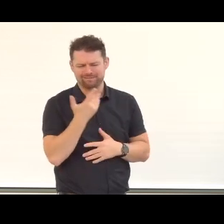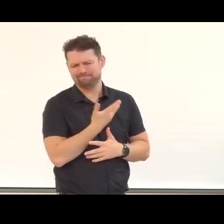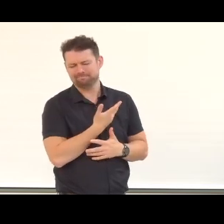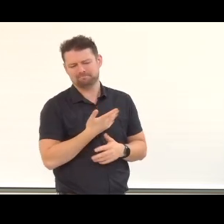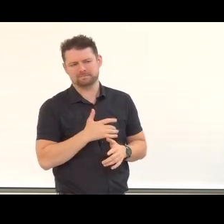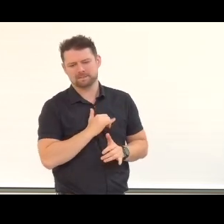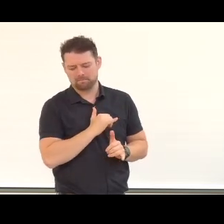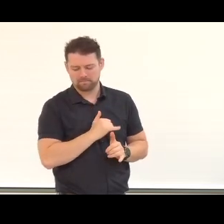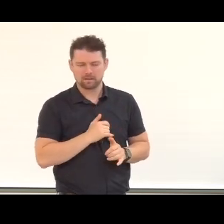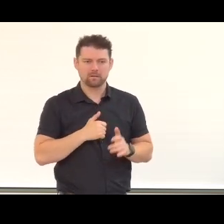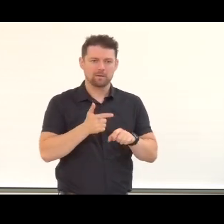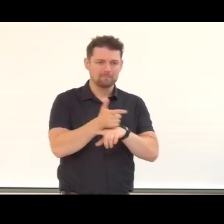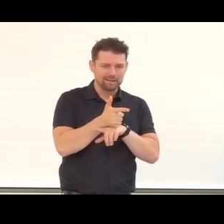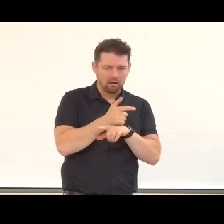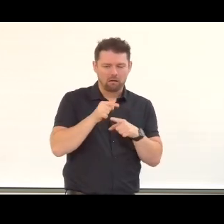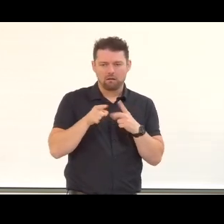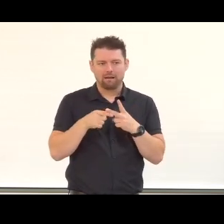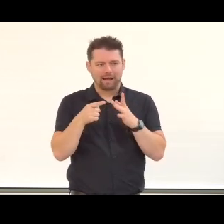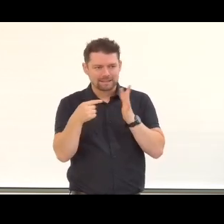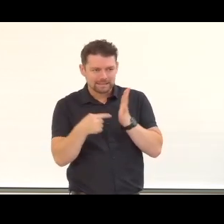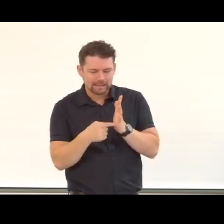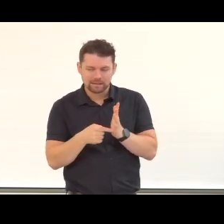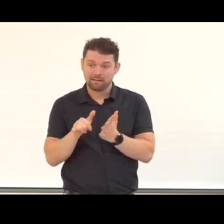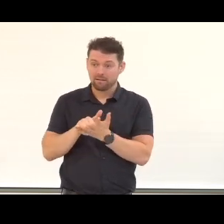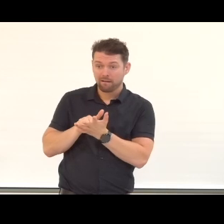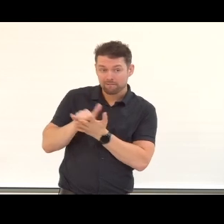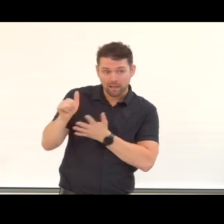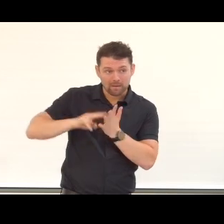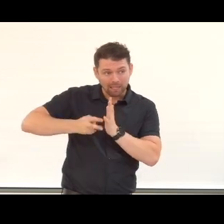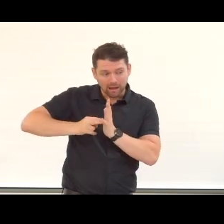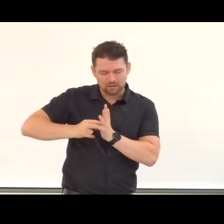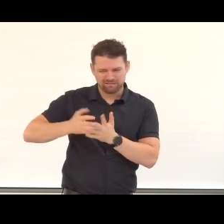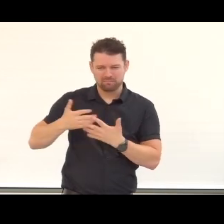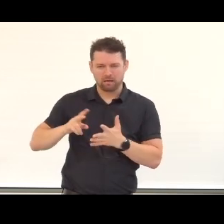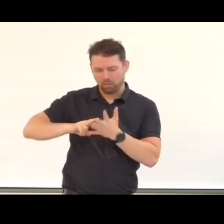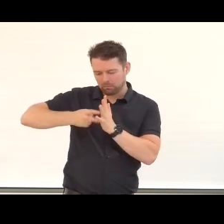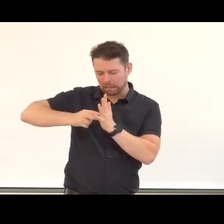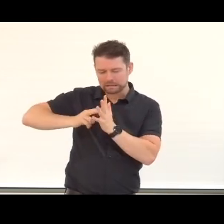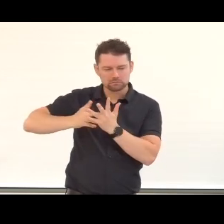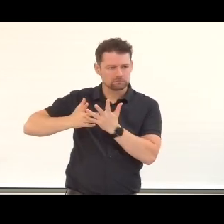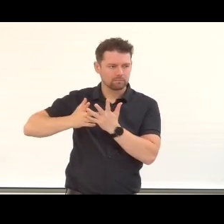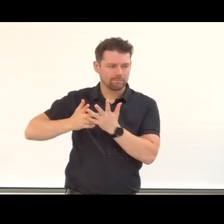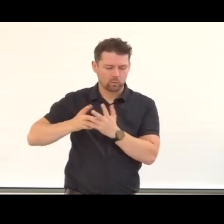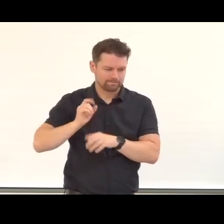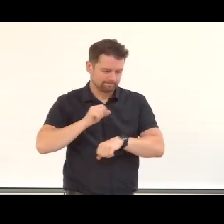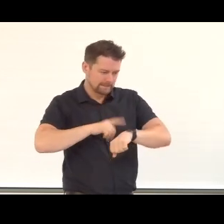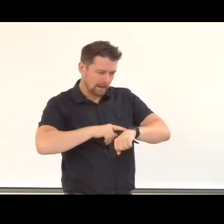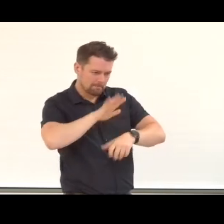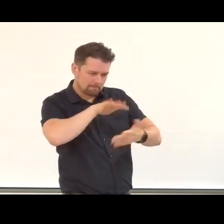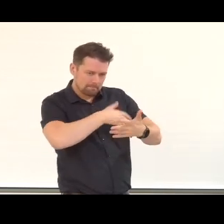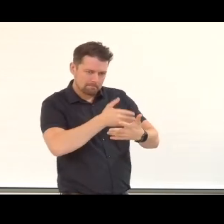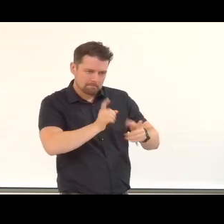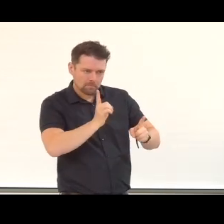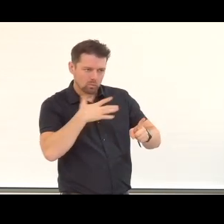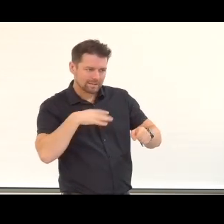we have a media team, we have IT, we have a flight planning team that makes the plan for everybody on Mars, what they